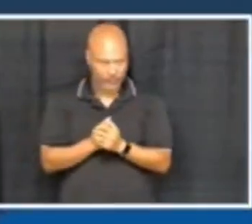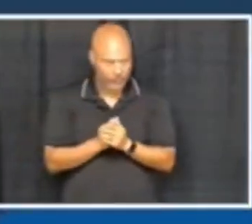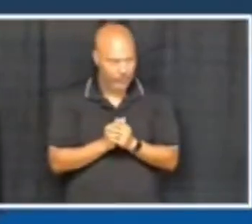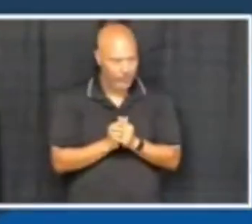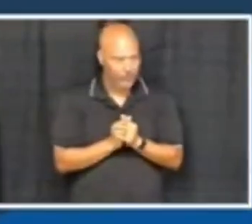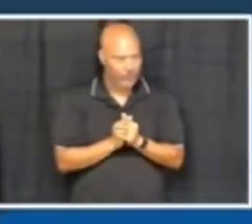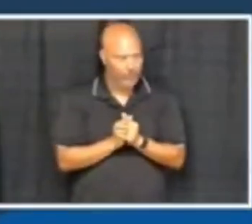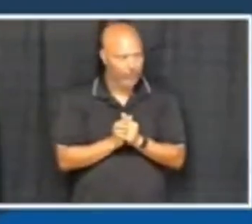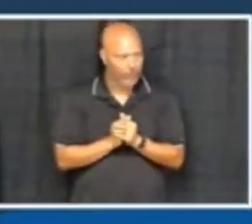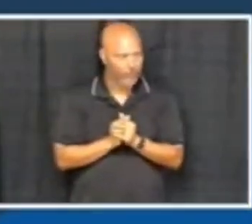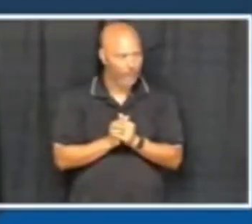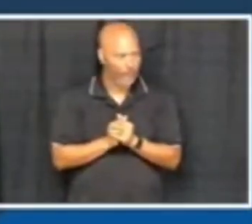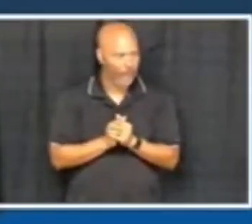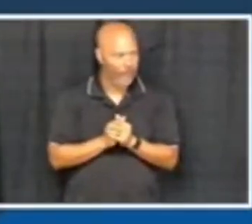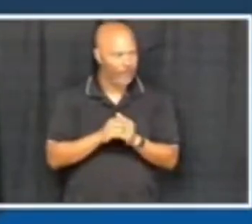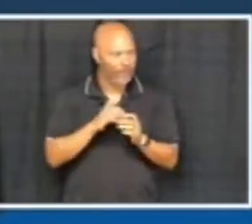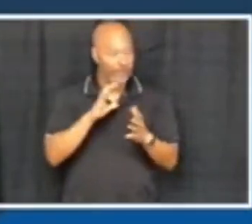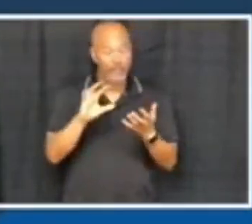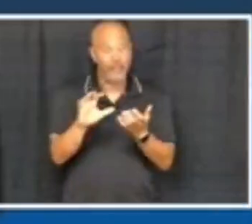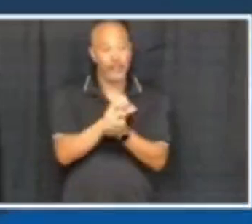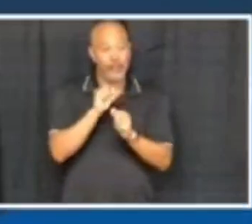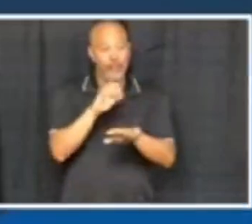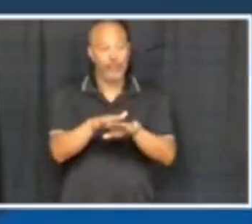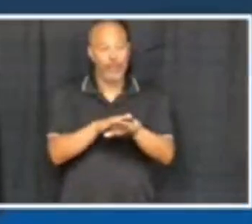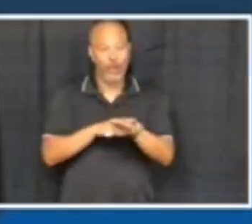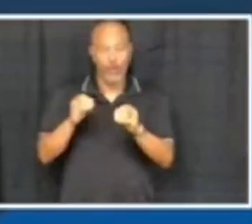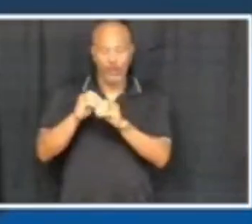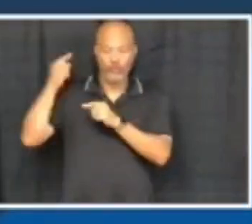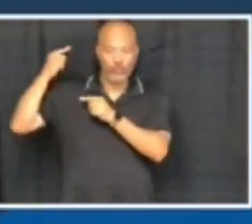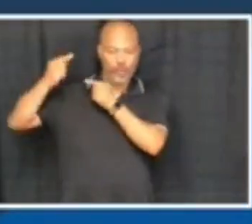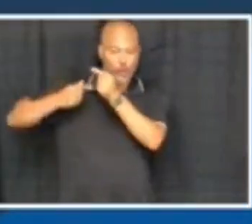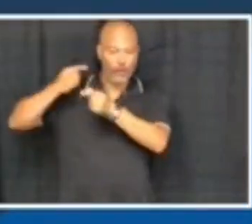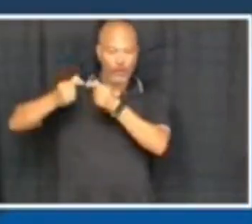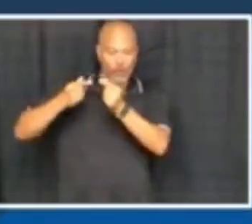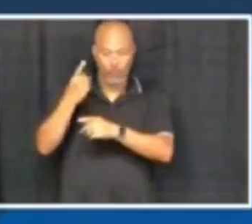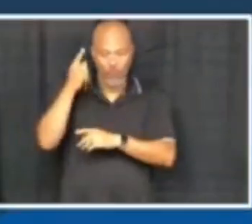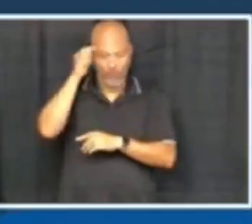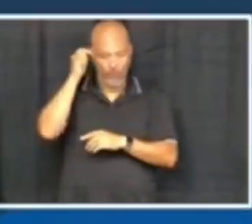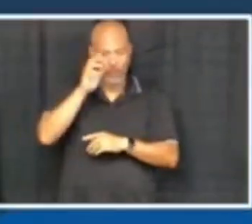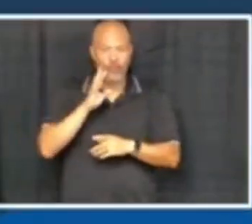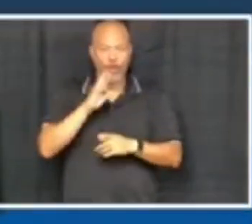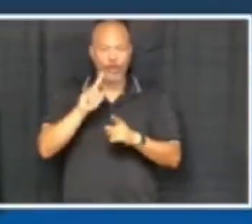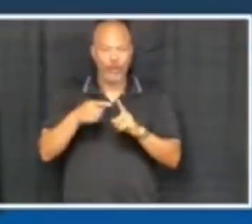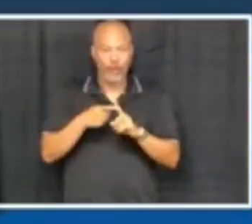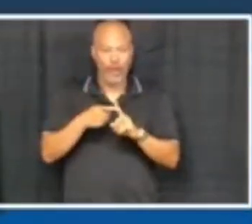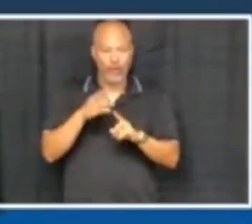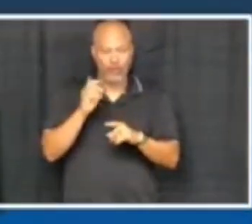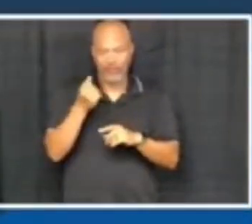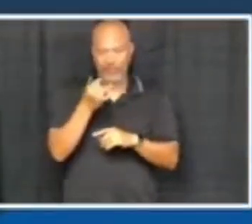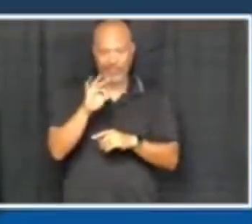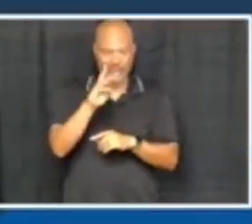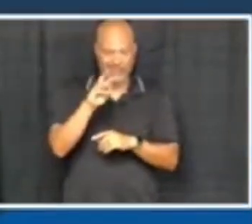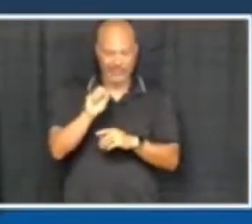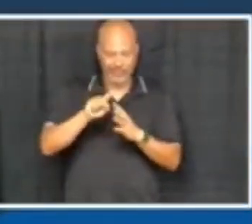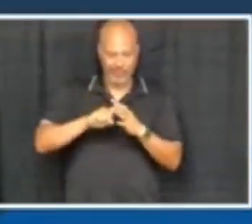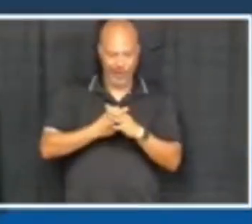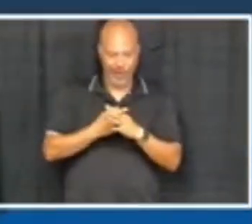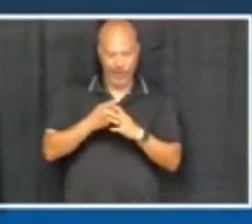speak. The destruction is slow and generational. There's one theory that talked about it like being like from like the